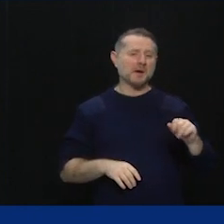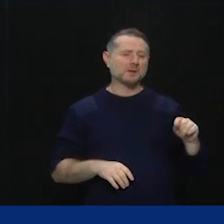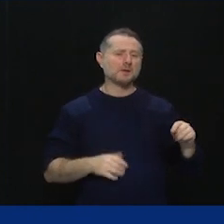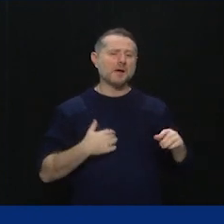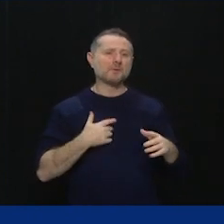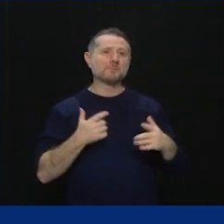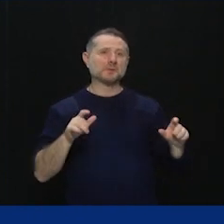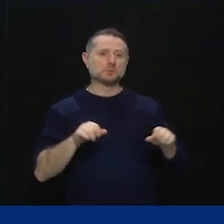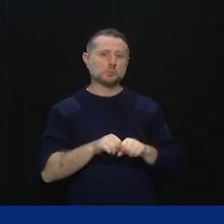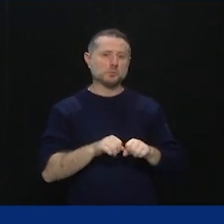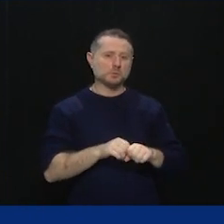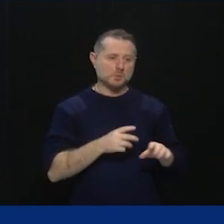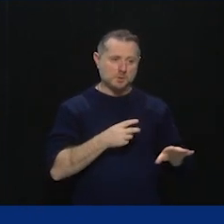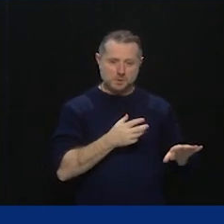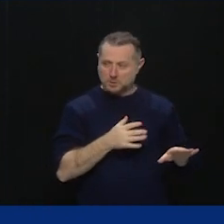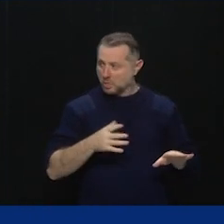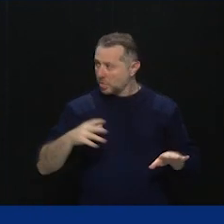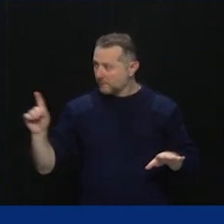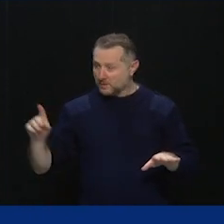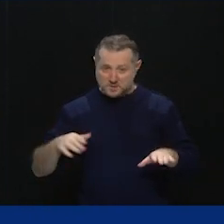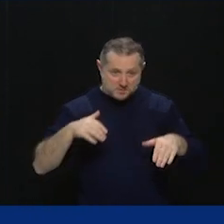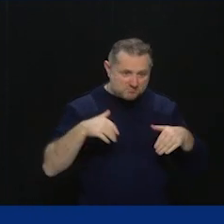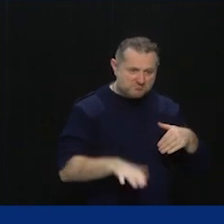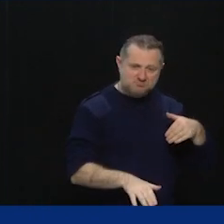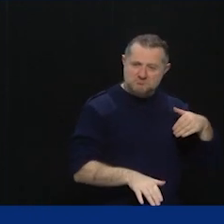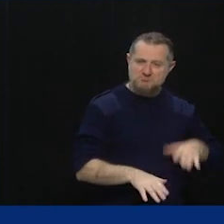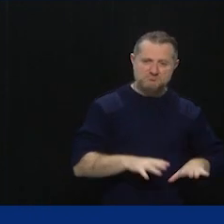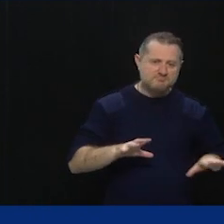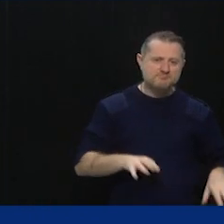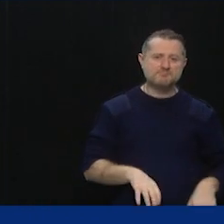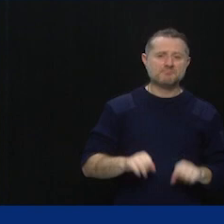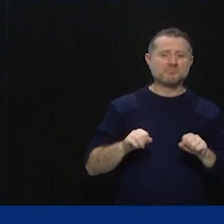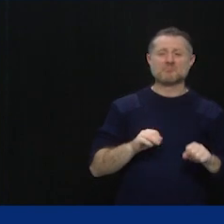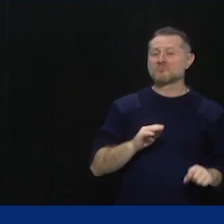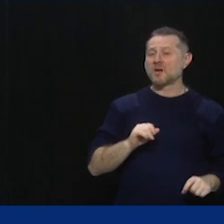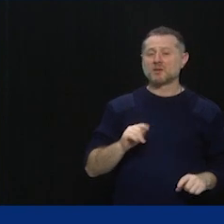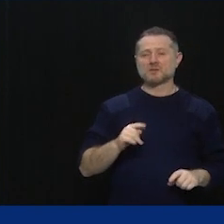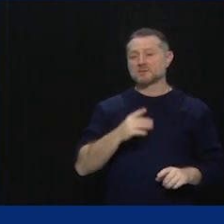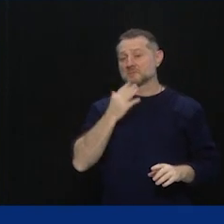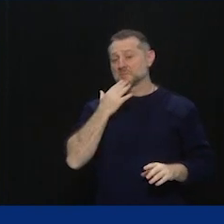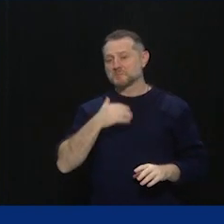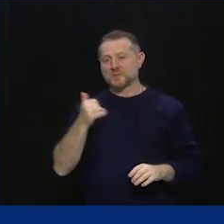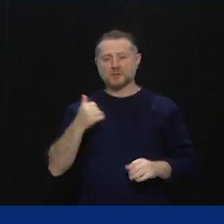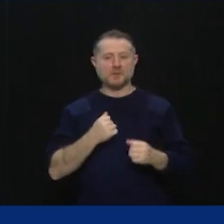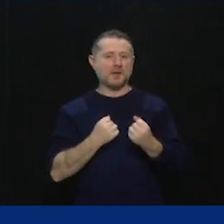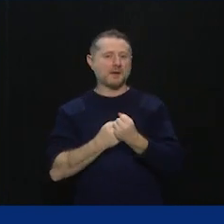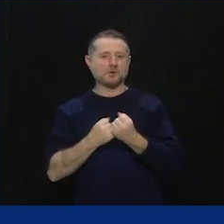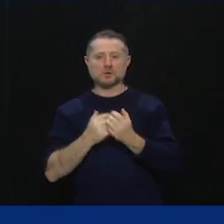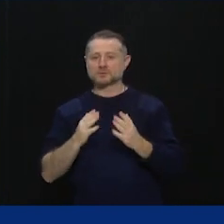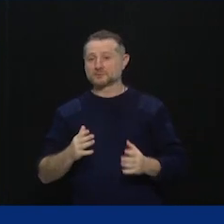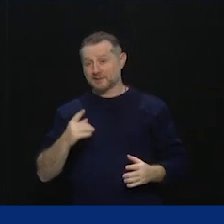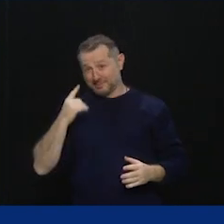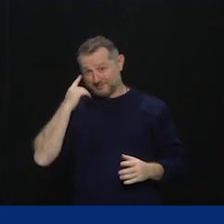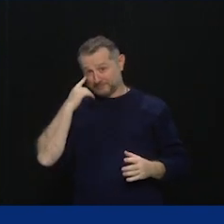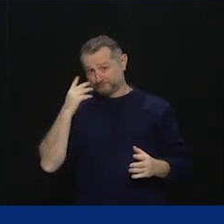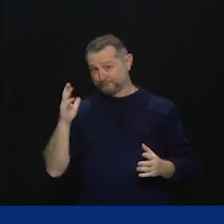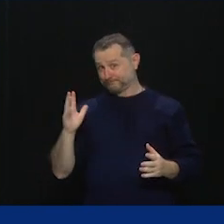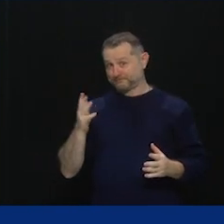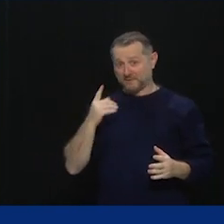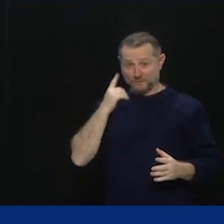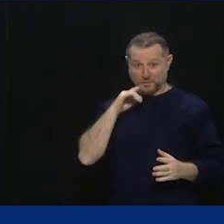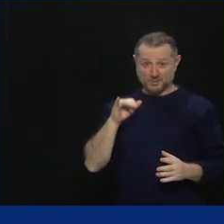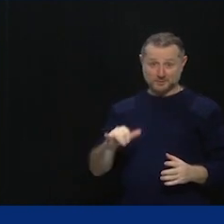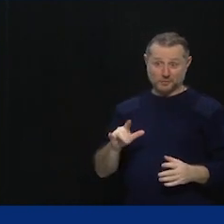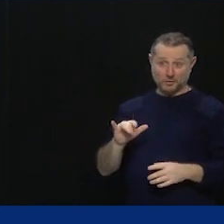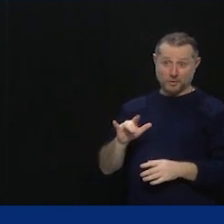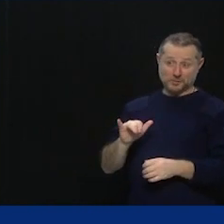Matt's probably the best advocate I can think of. I know he's the best advocate for Long Island businesses. He knows what we need. He knows